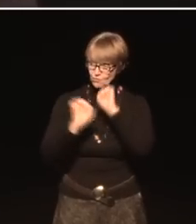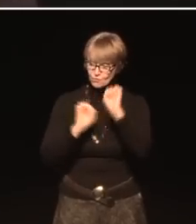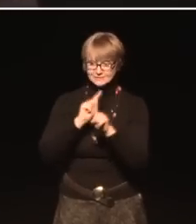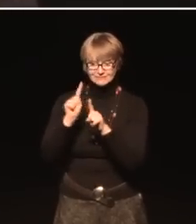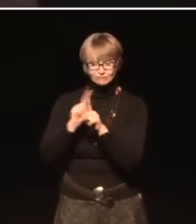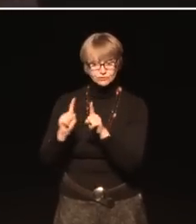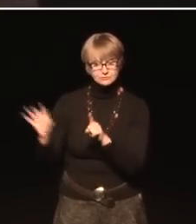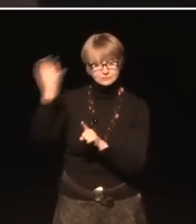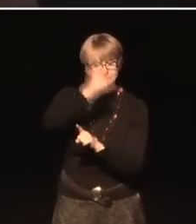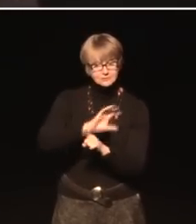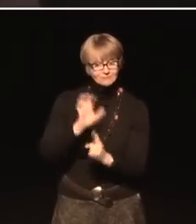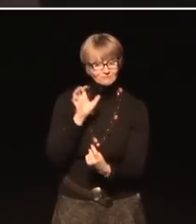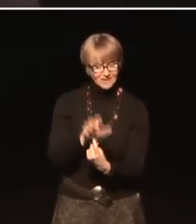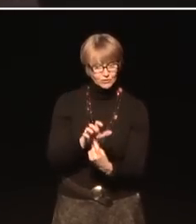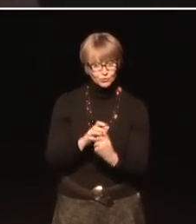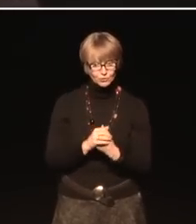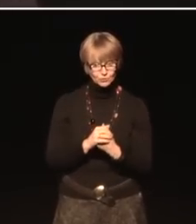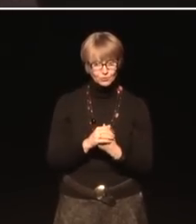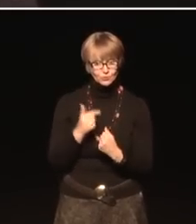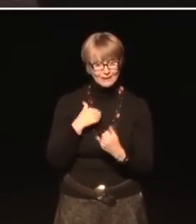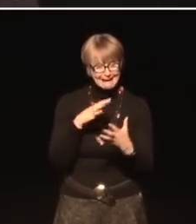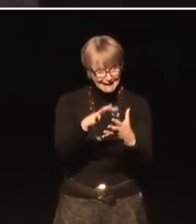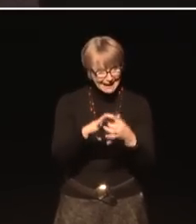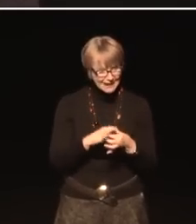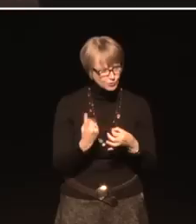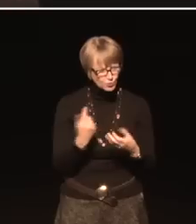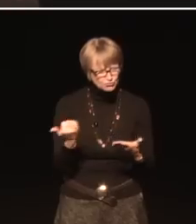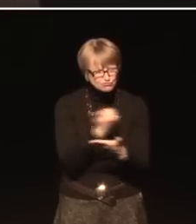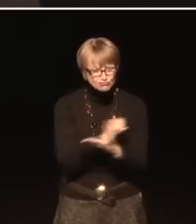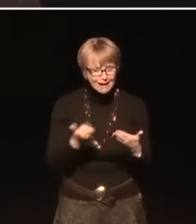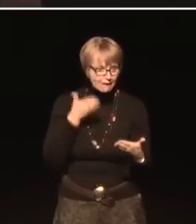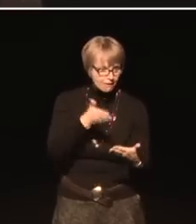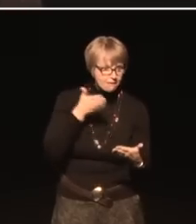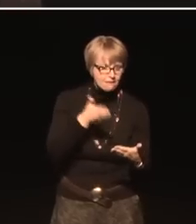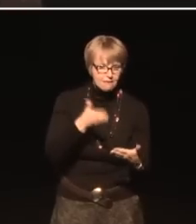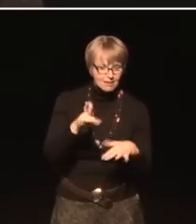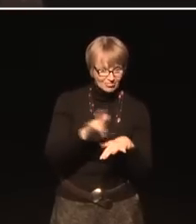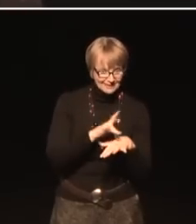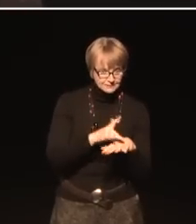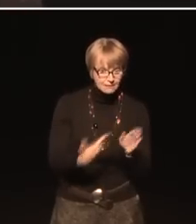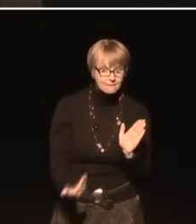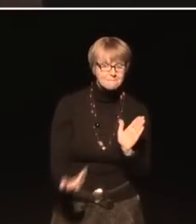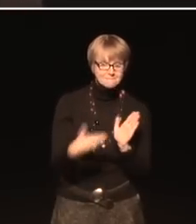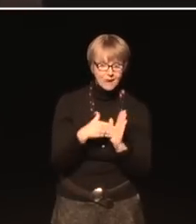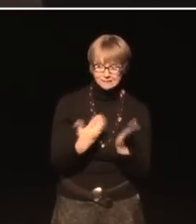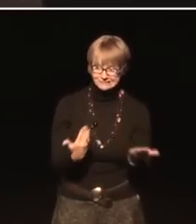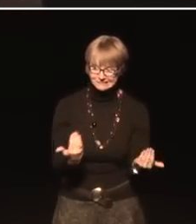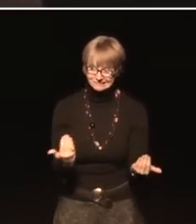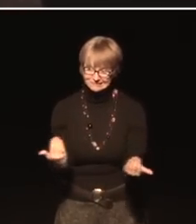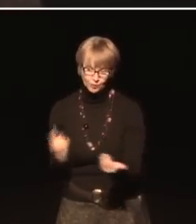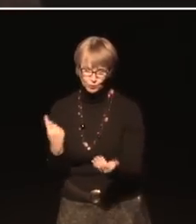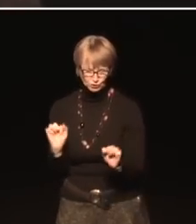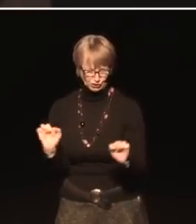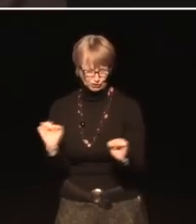We're managing to entertain and engage regular theatre-going audiences. At the same time, we're bringing new audiences to the